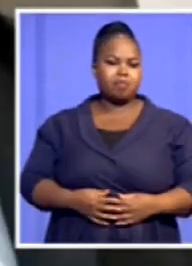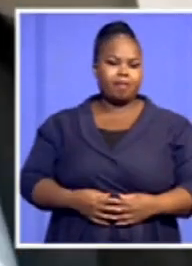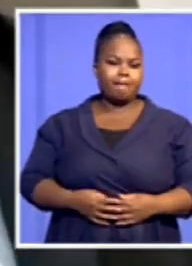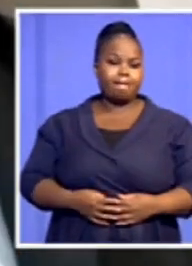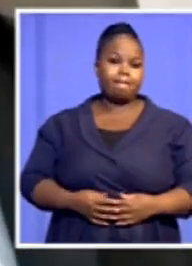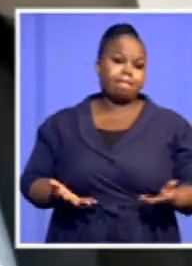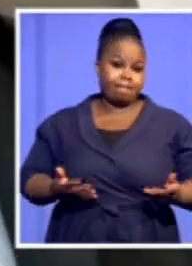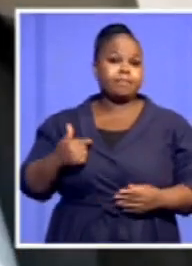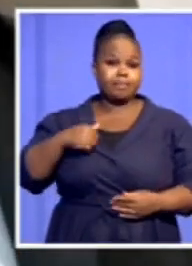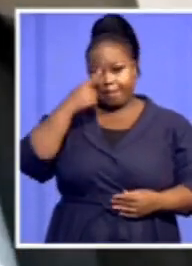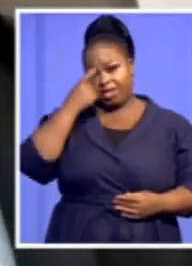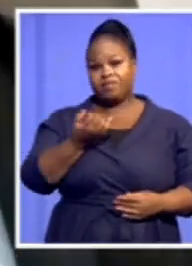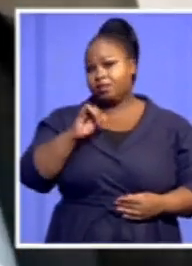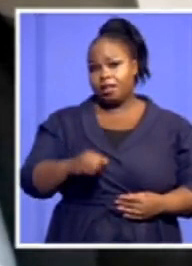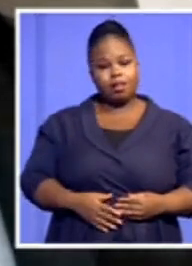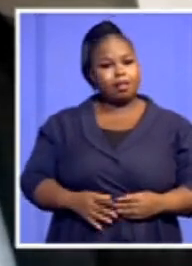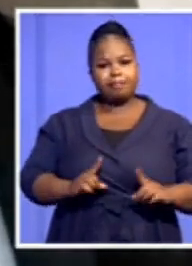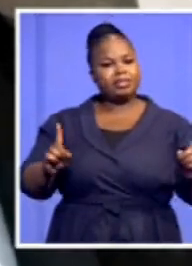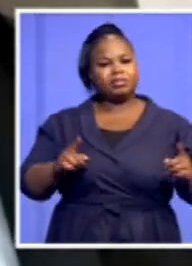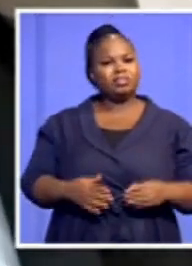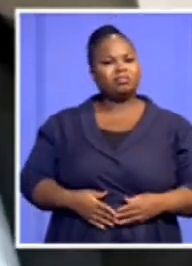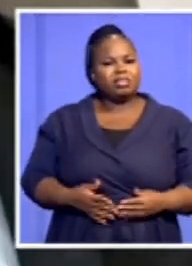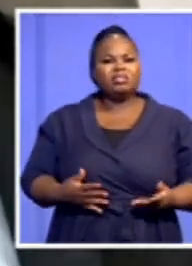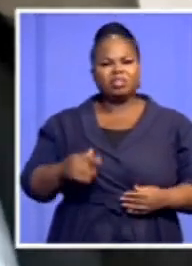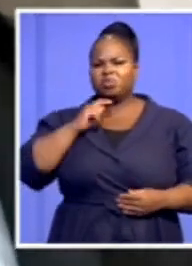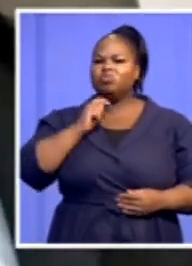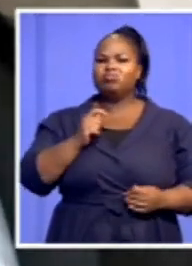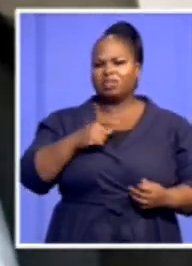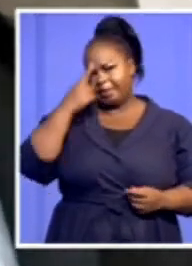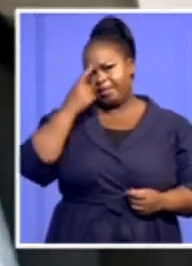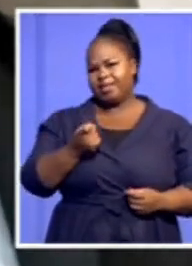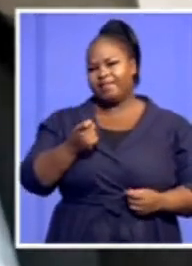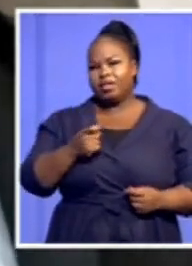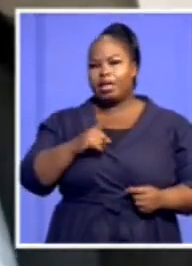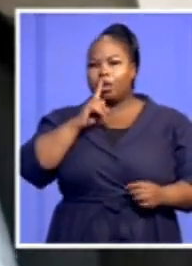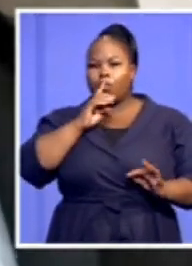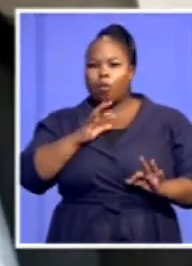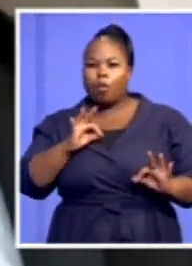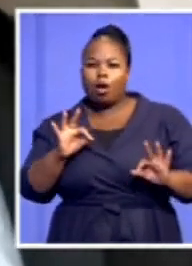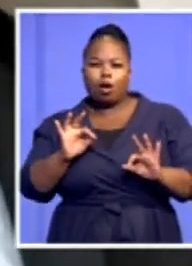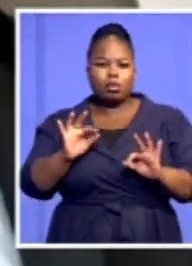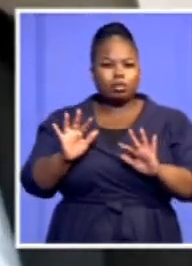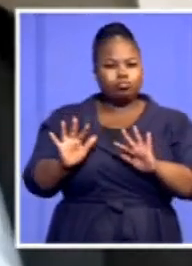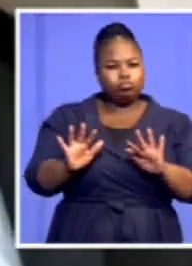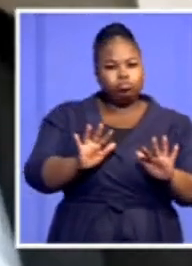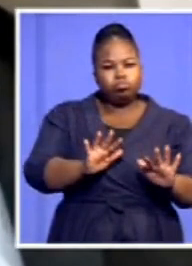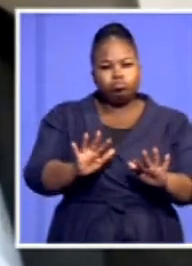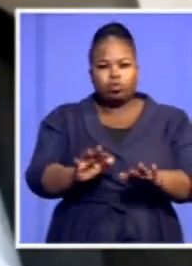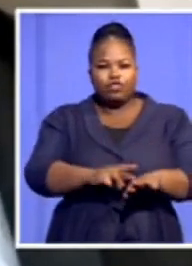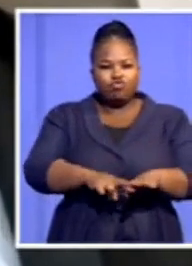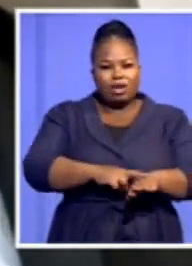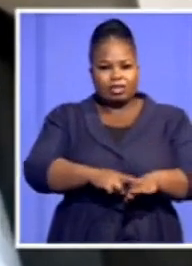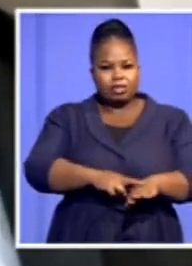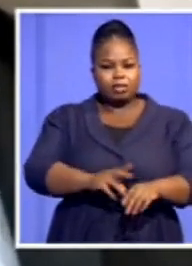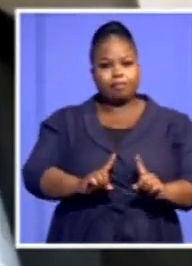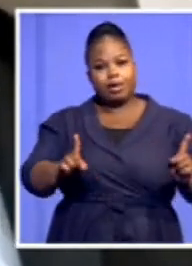seen any reason not to. I believe that it's a subtle form of racial discrimination. I don't feel it's like, oh, here's a black man,